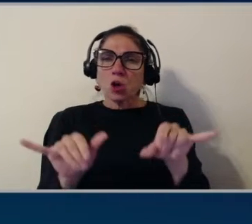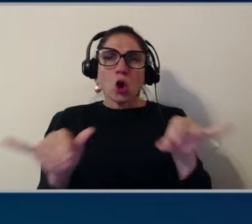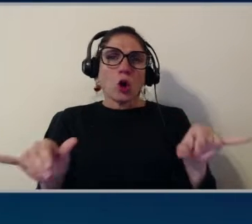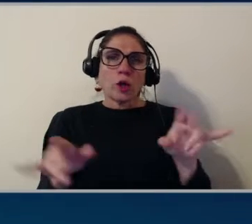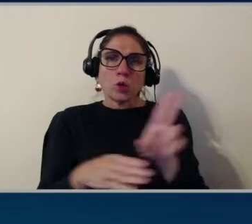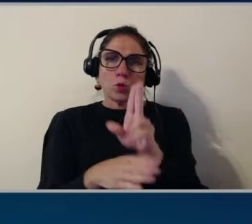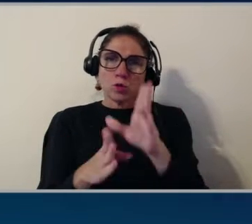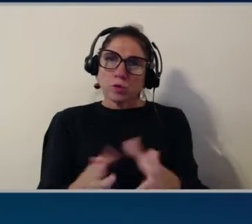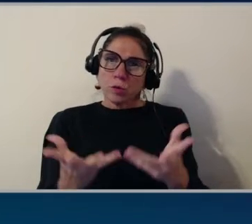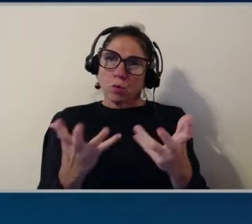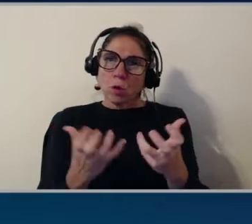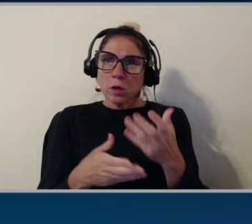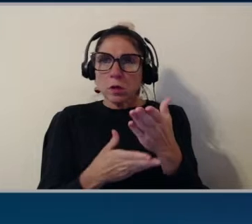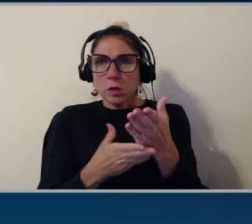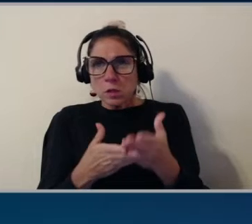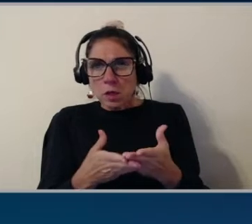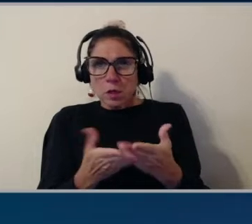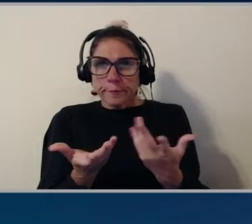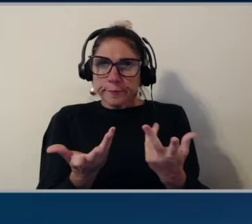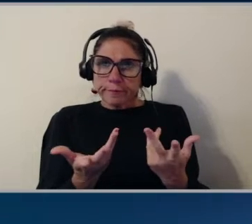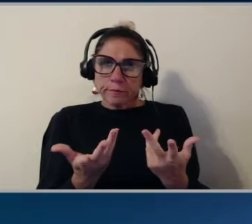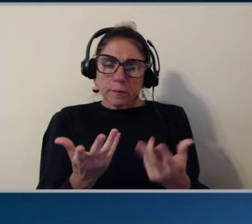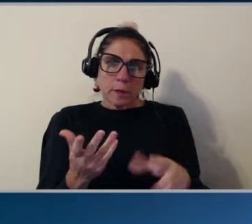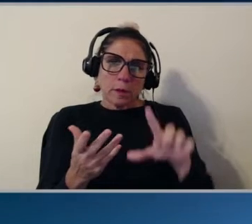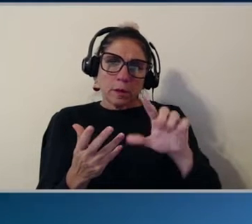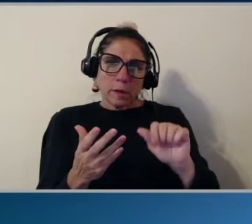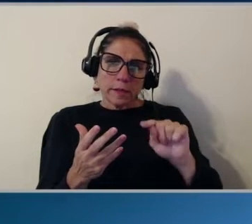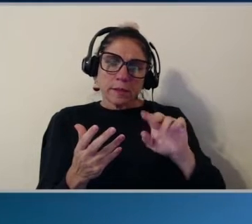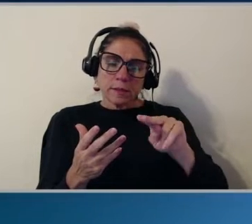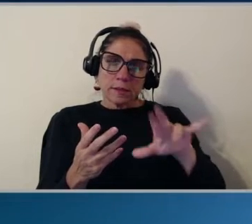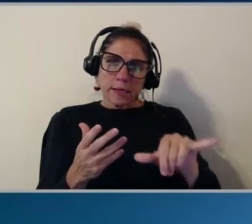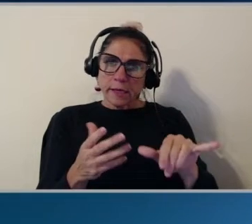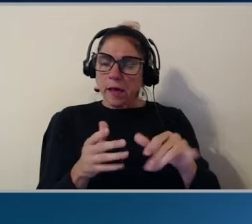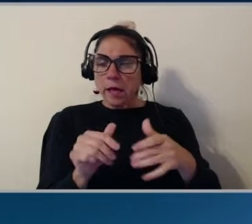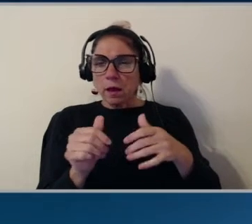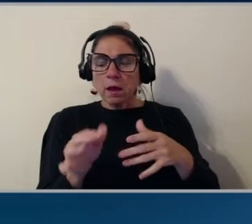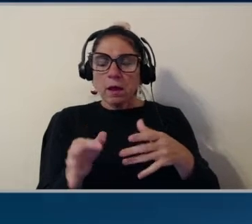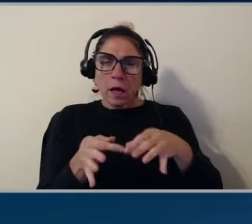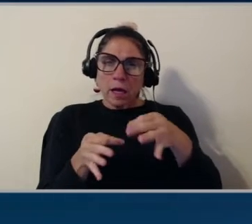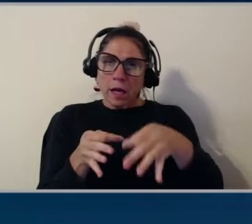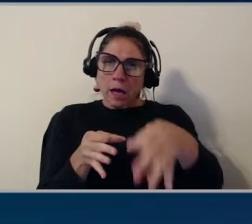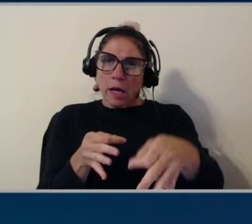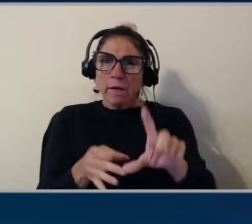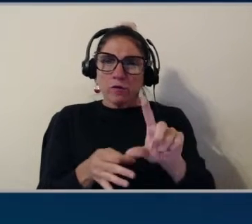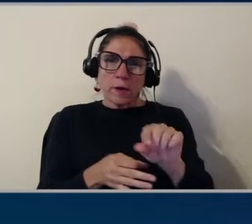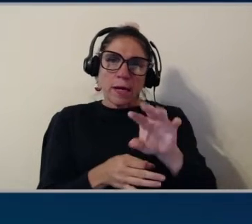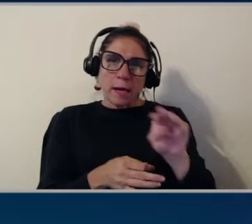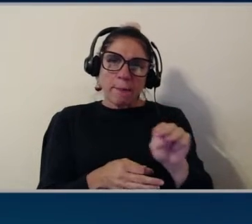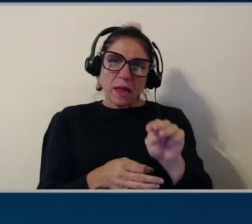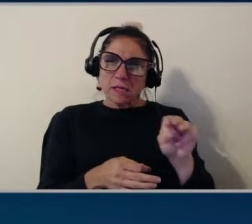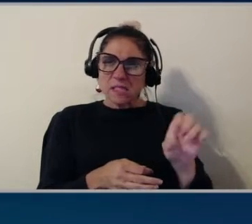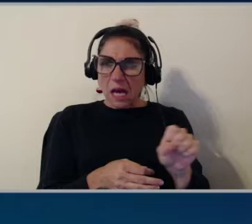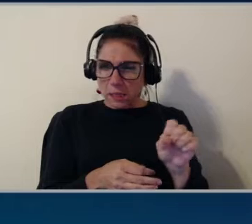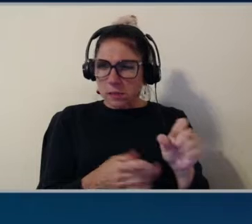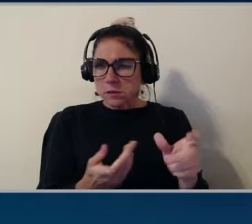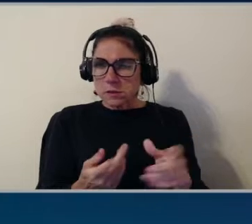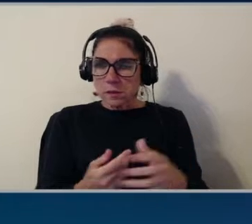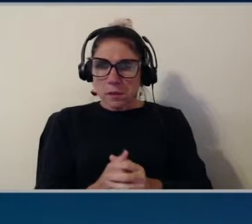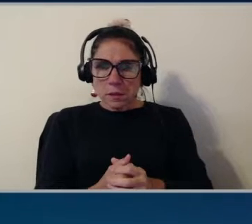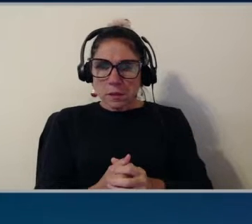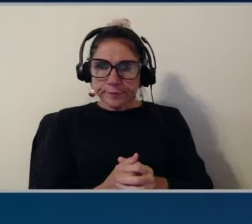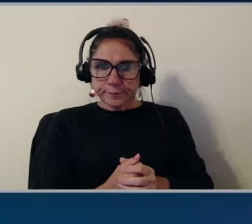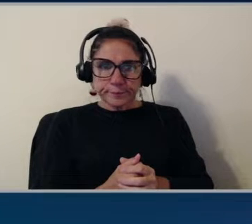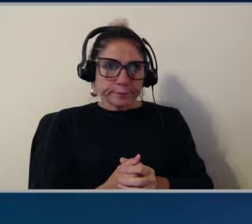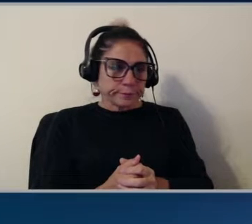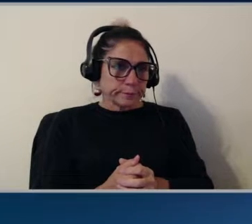some, I don't know, token latency like 20 milliseconds, for example, and that gives you a better idea what to use. So just to add there,